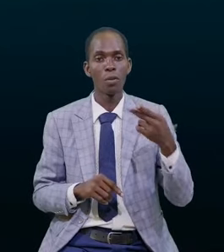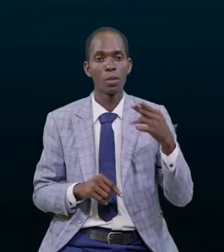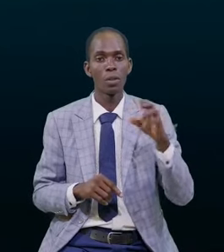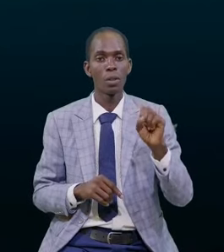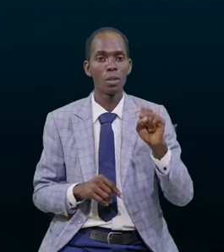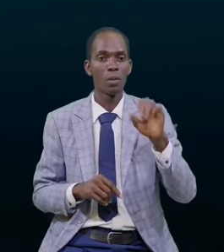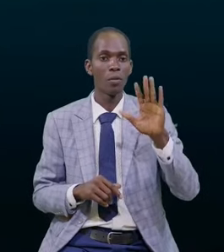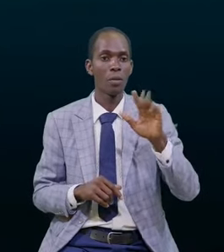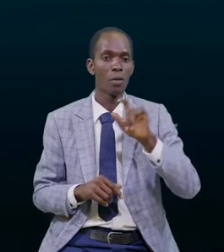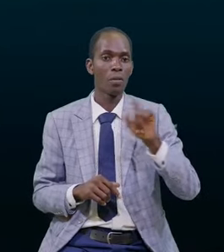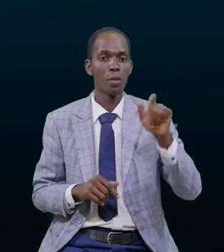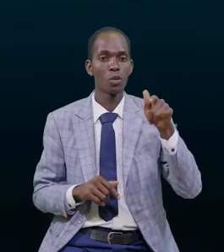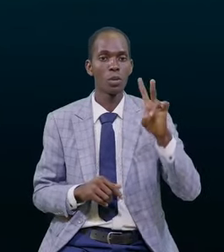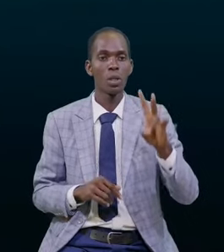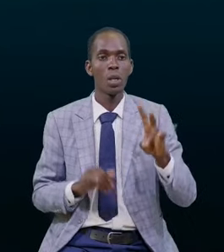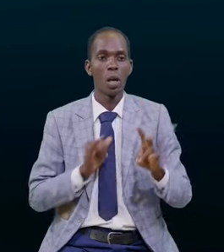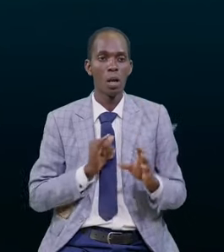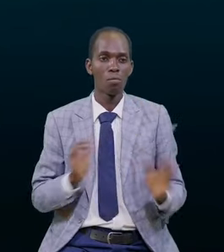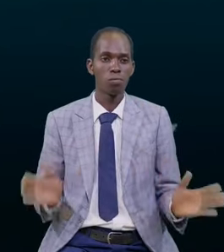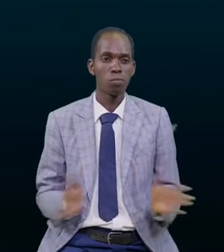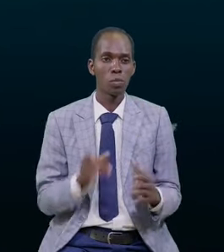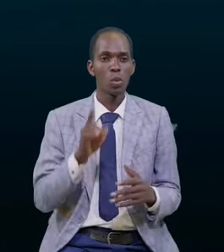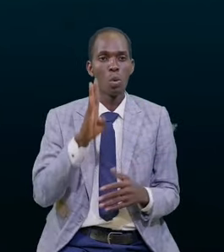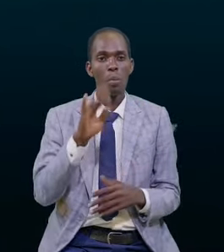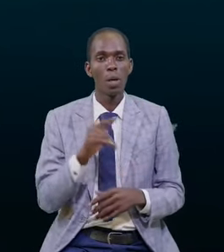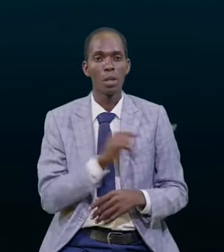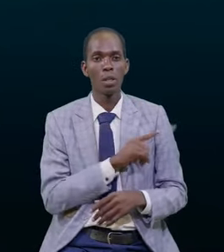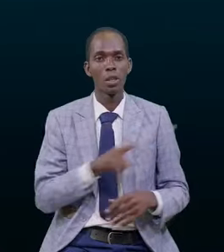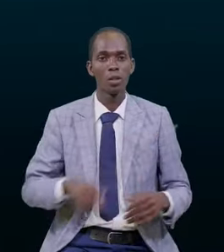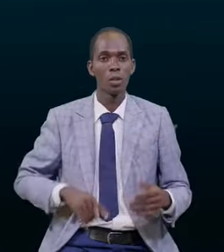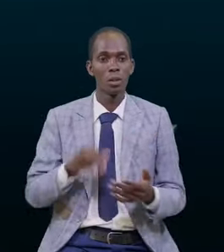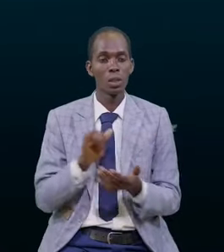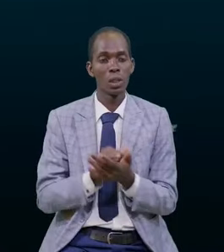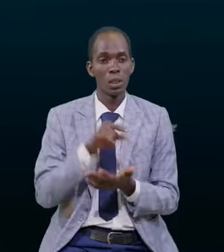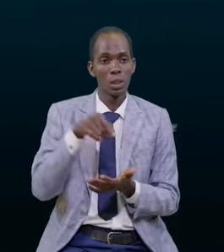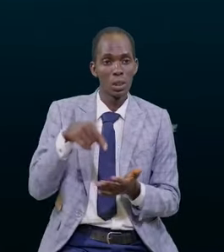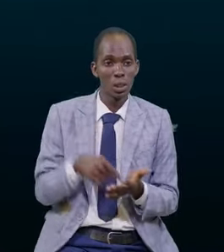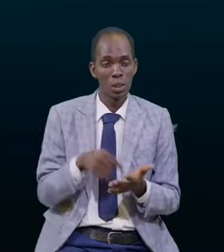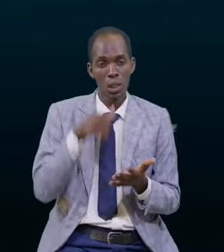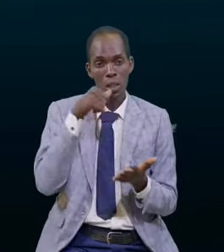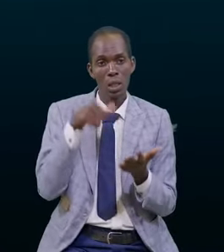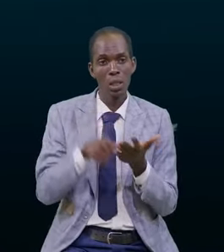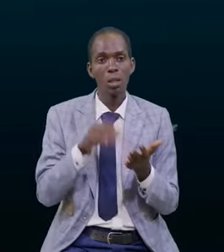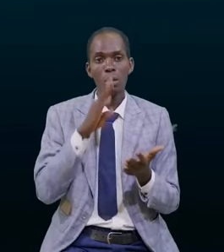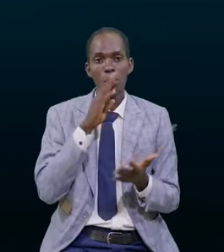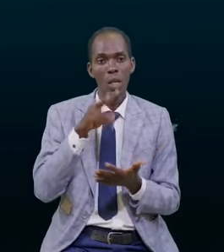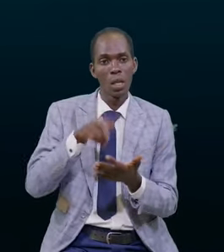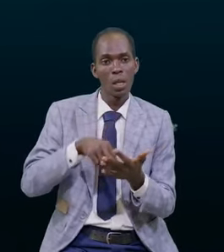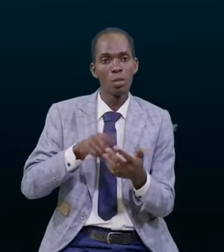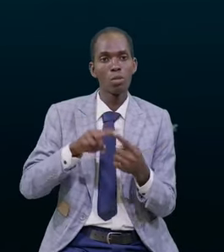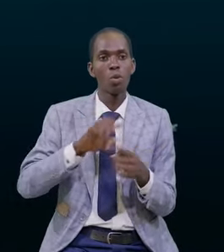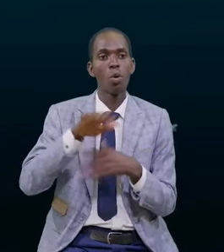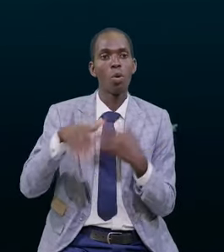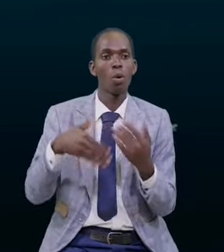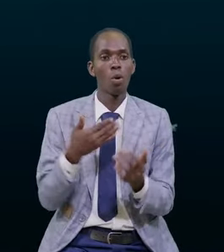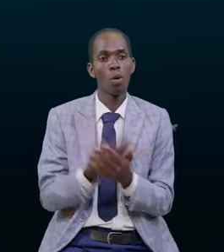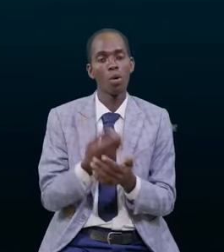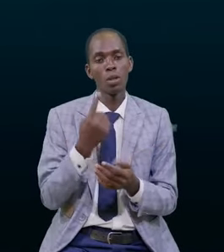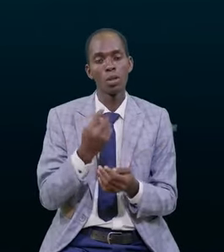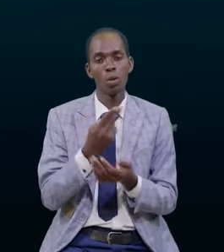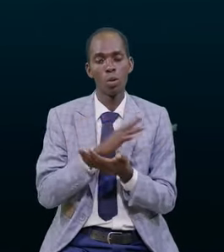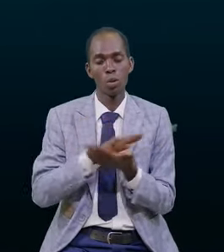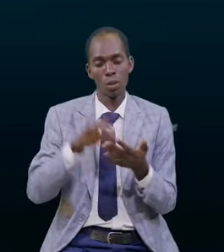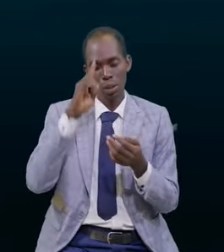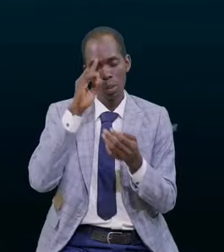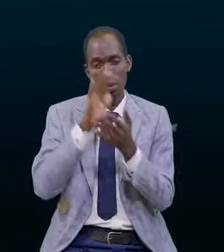Lord that this epistle be read unto all the holy Brethren as a writer to the Hebrews was addressing them as